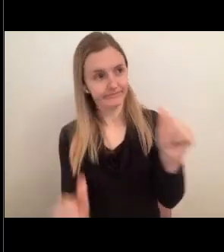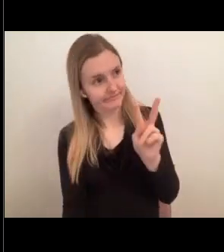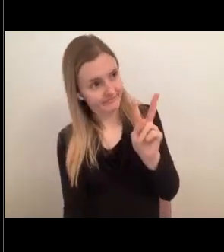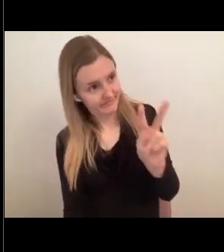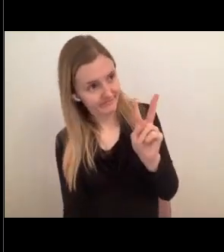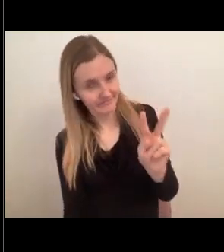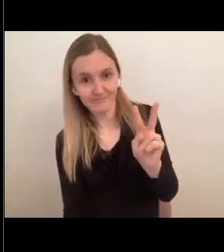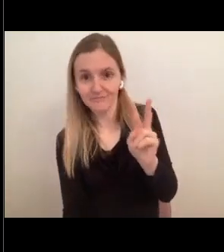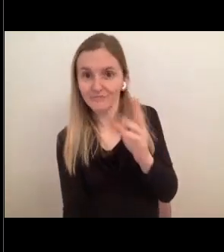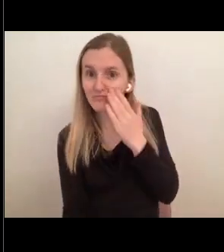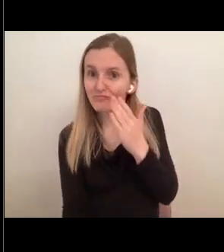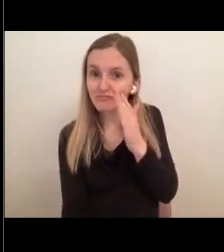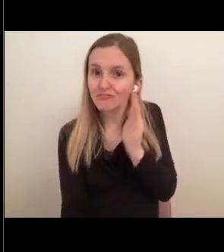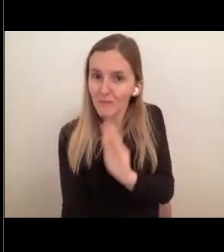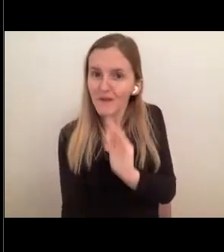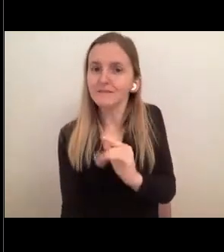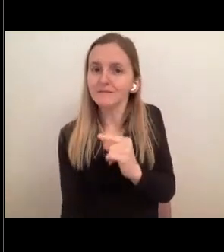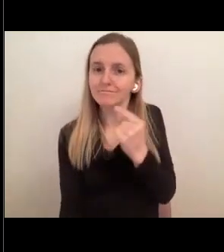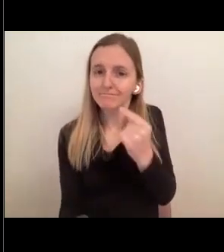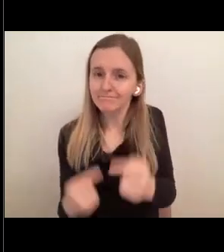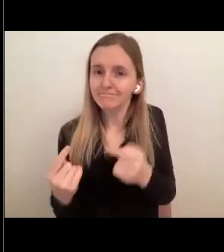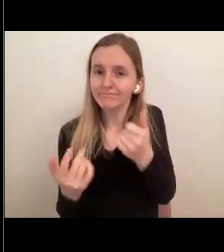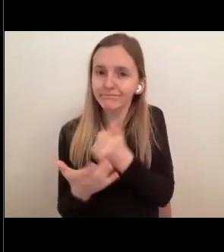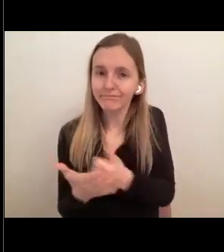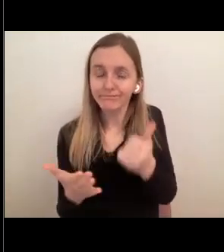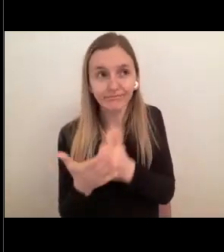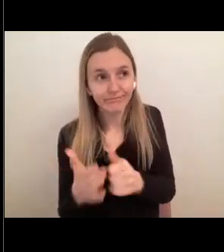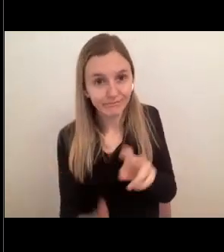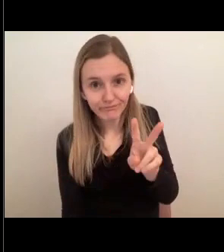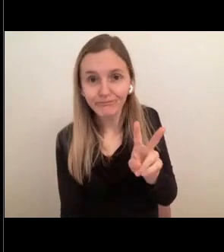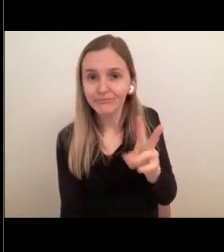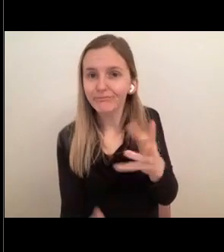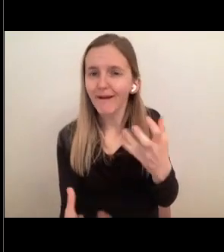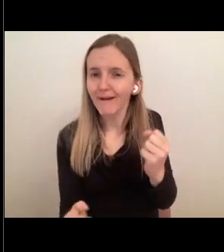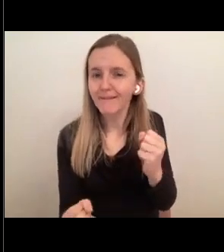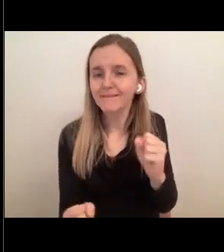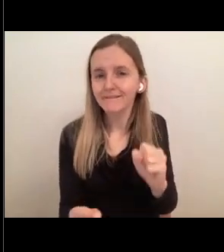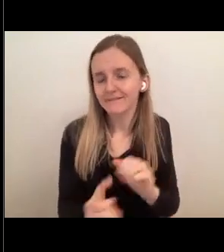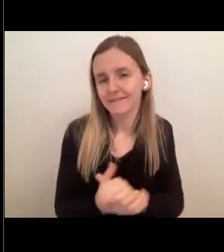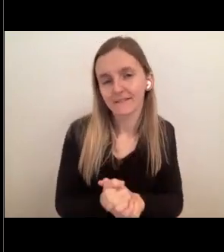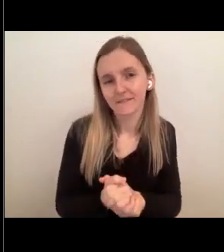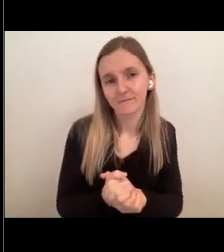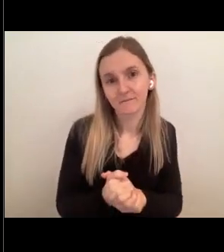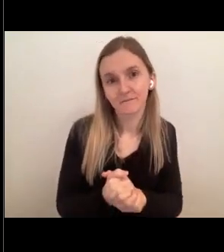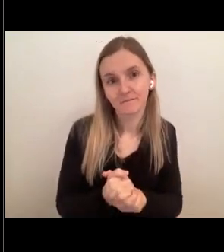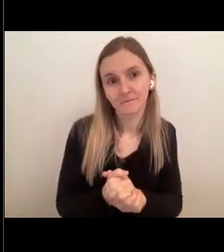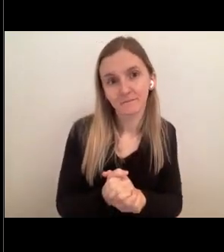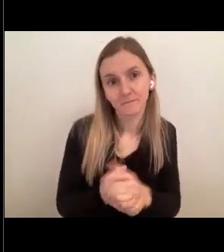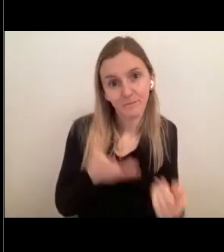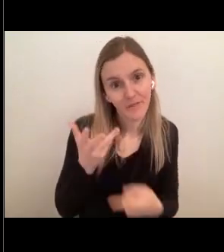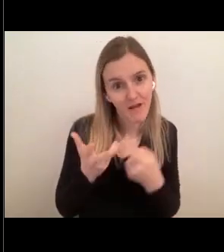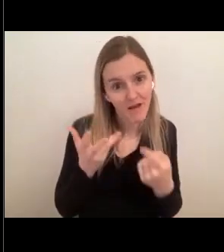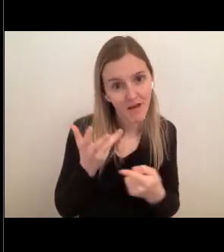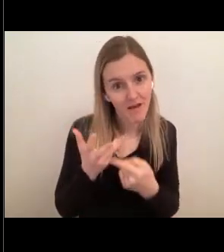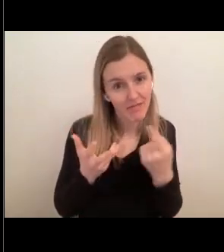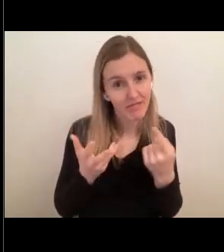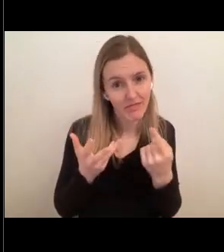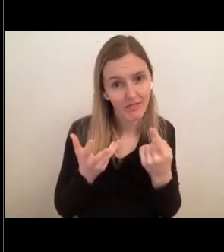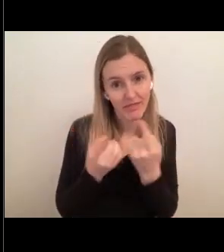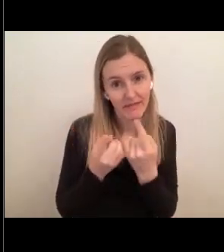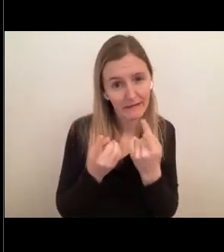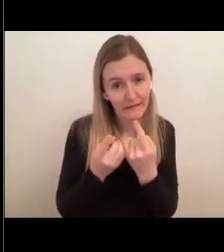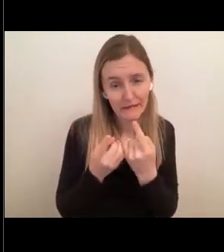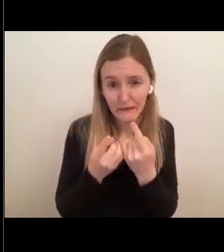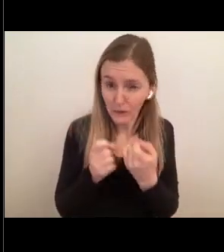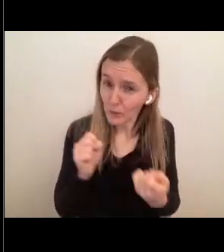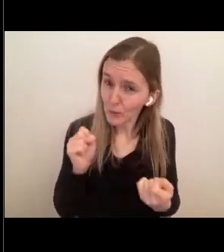this thing is happening. And then also another thing that's really important, there's